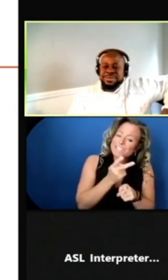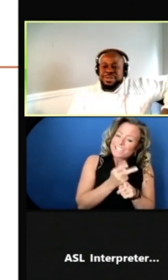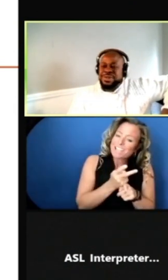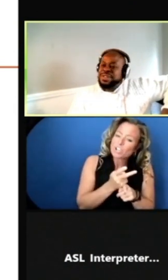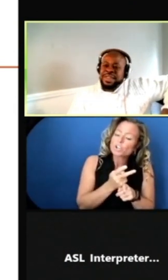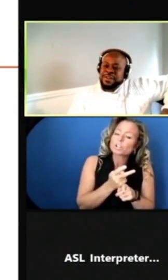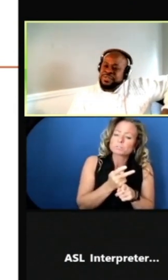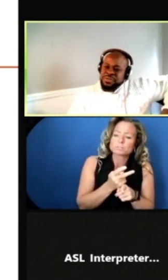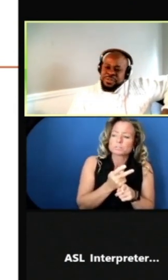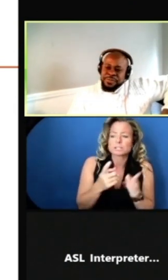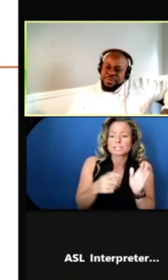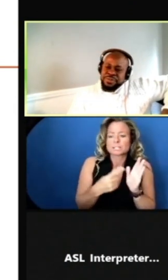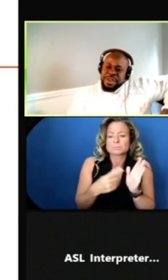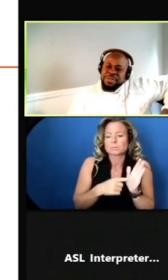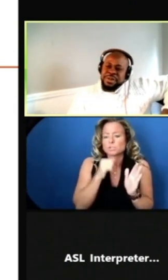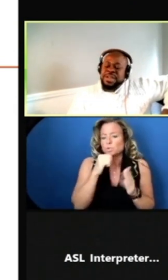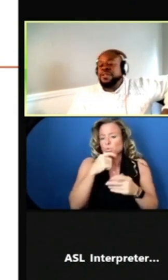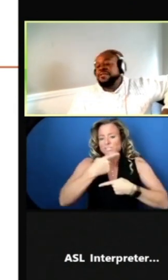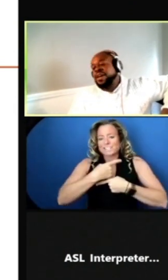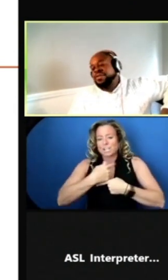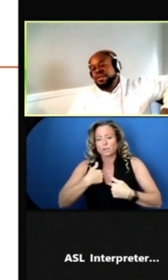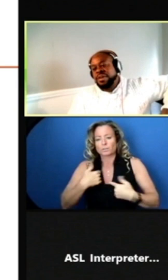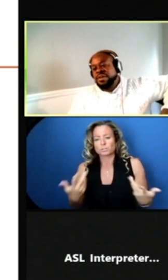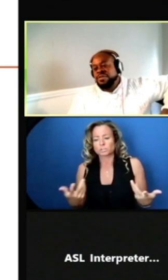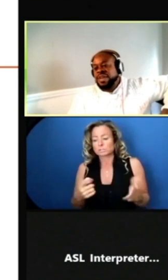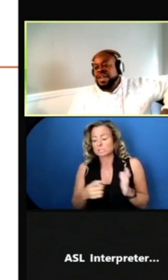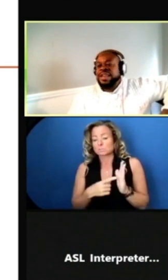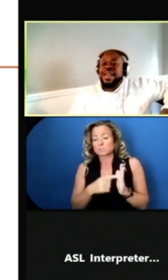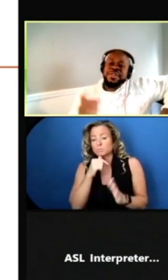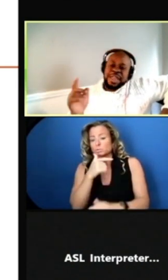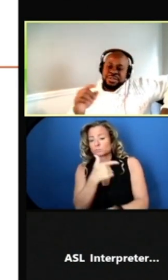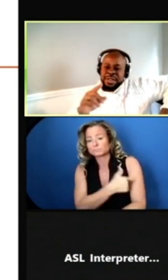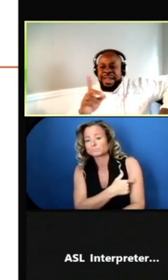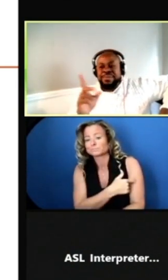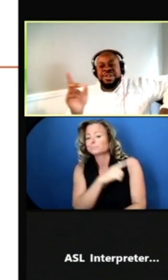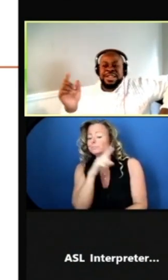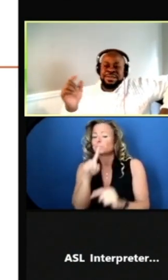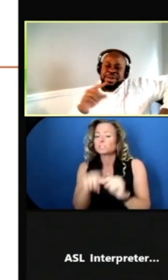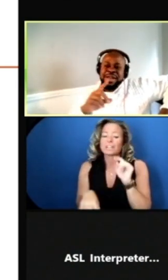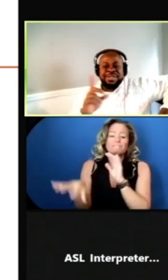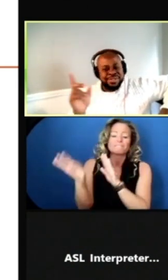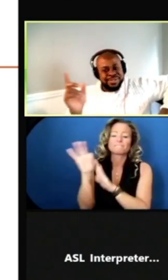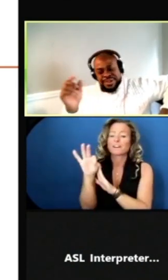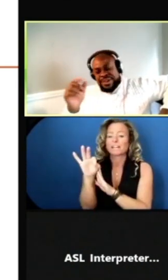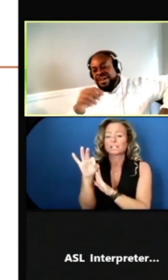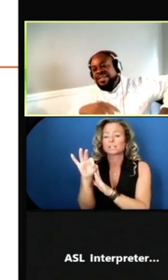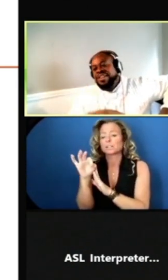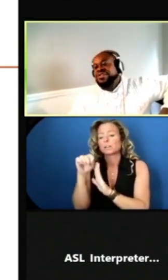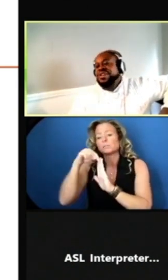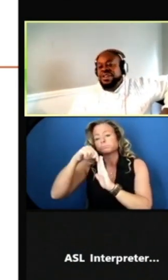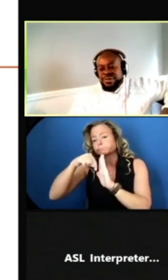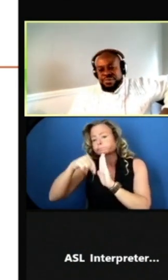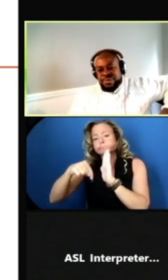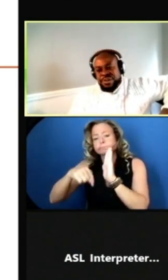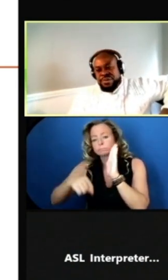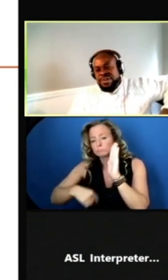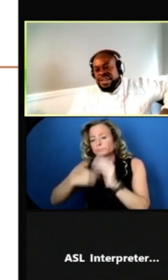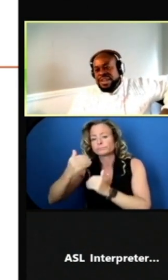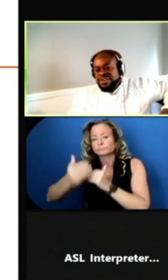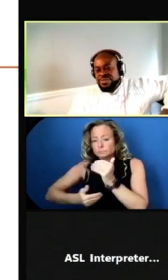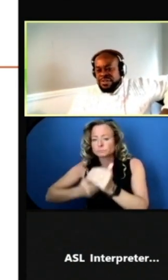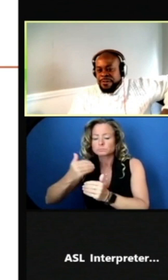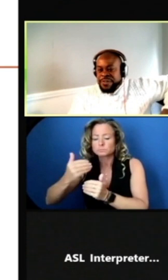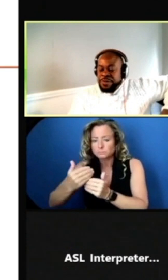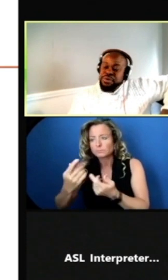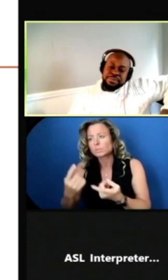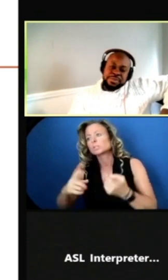then sometimes you don't take care of yourself. Sometimes you don't get the vaccine because you can't navigate the labyrinthine process that you need to go through in order